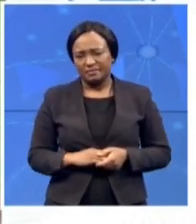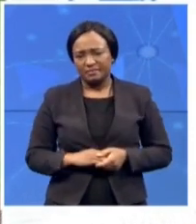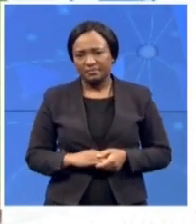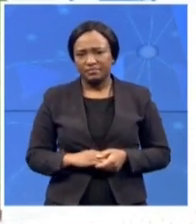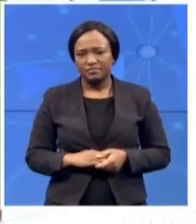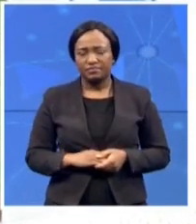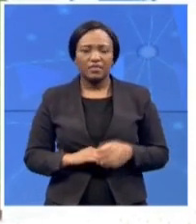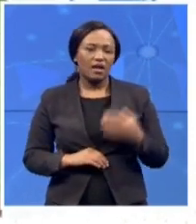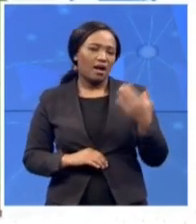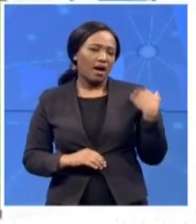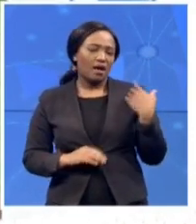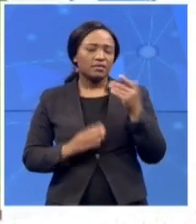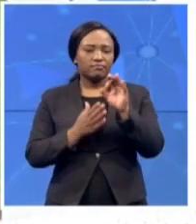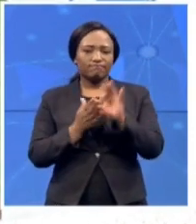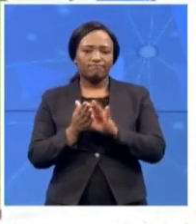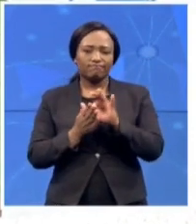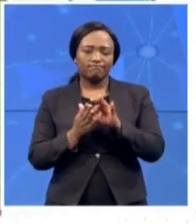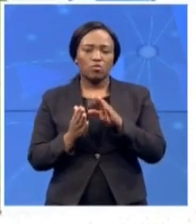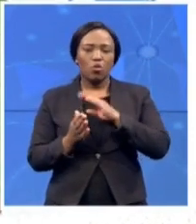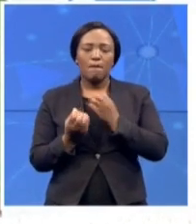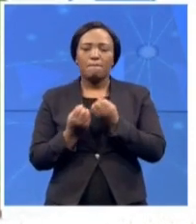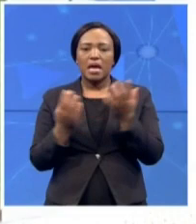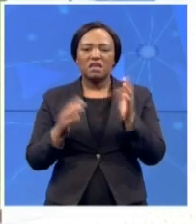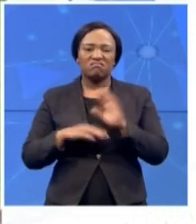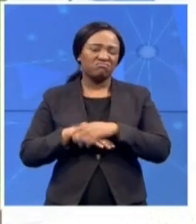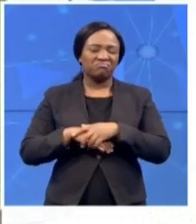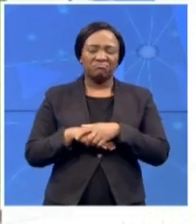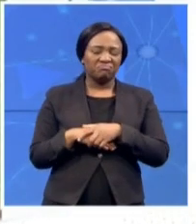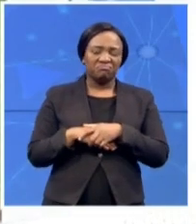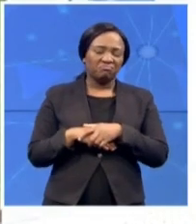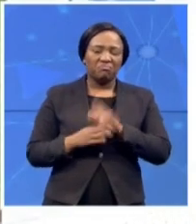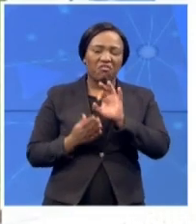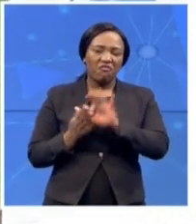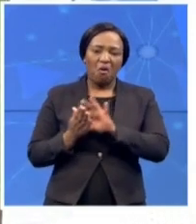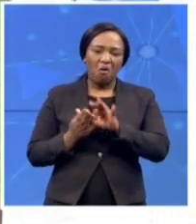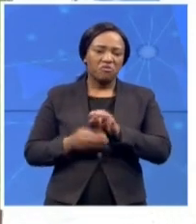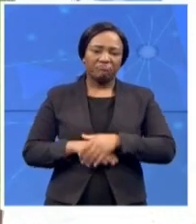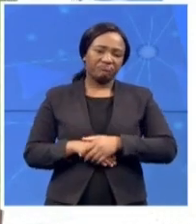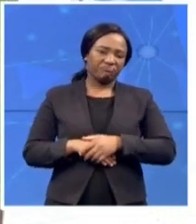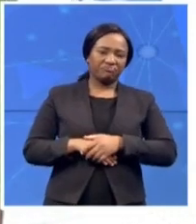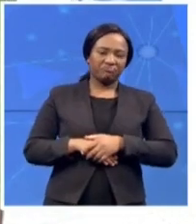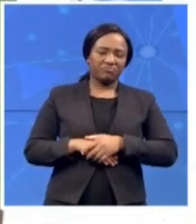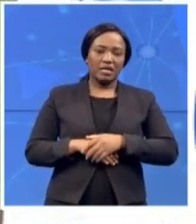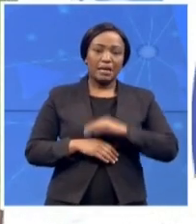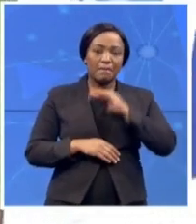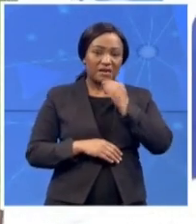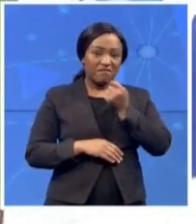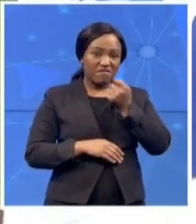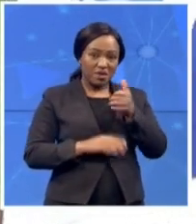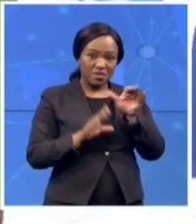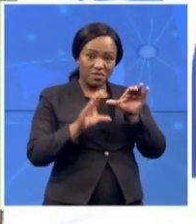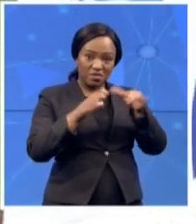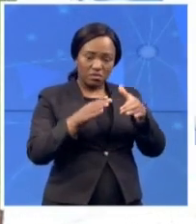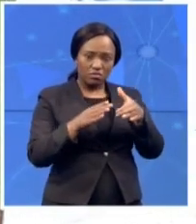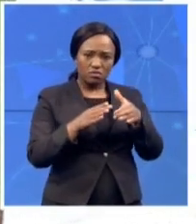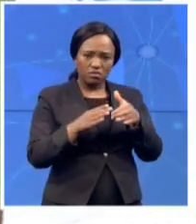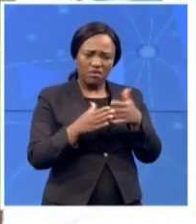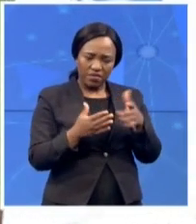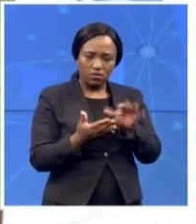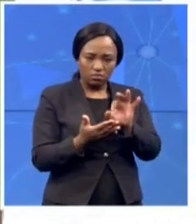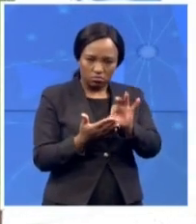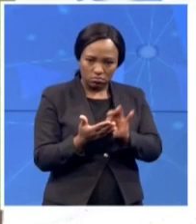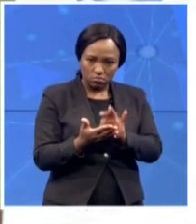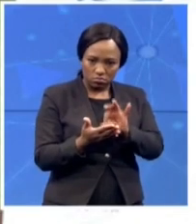opted to stay away. In effect, that means the minority still chose the future of the majority, and that is